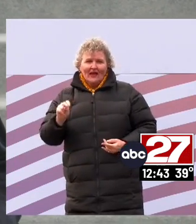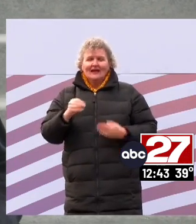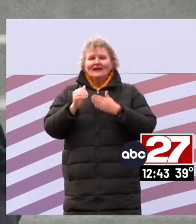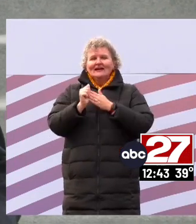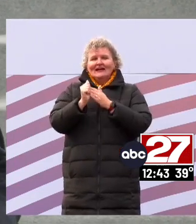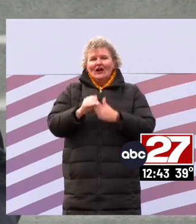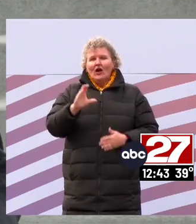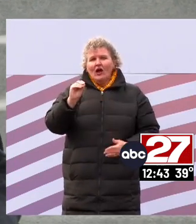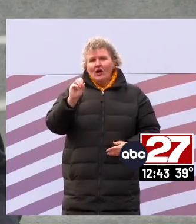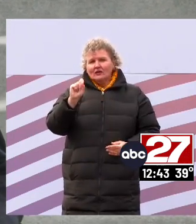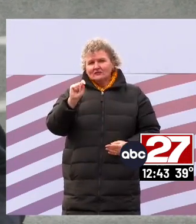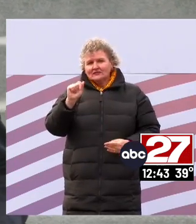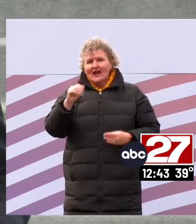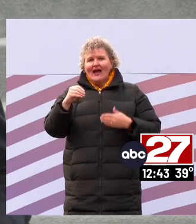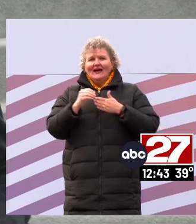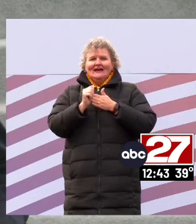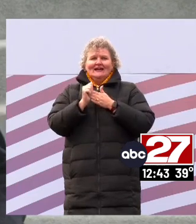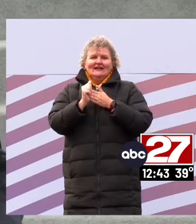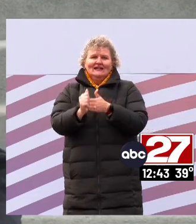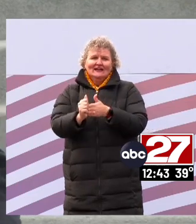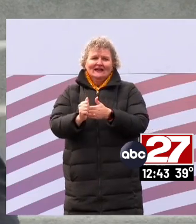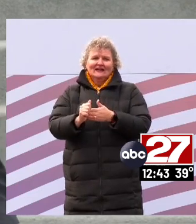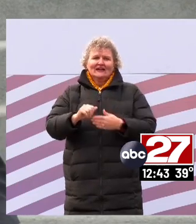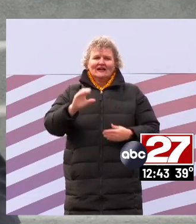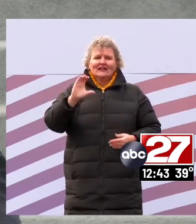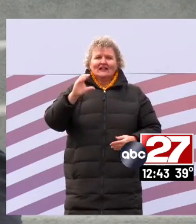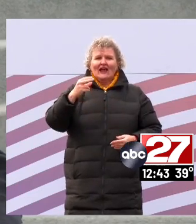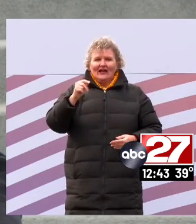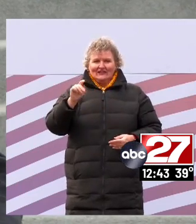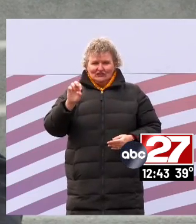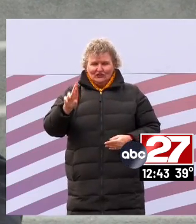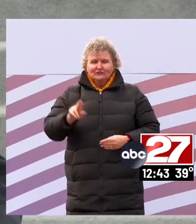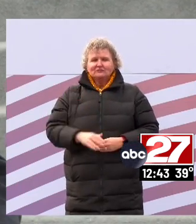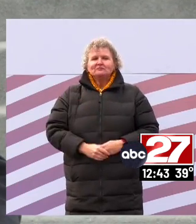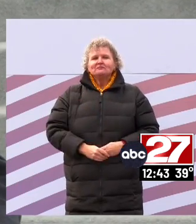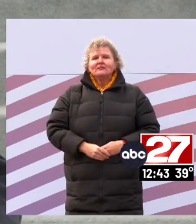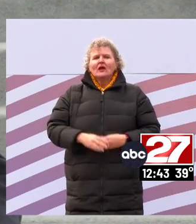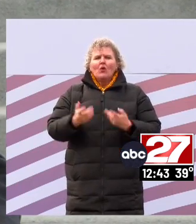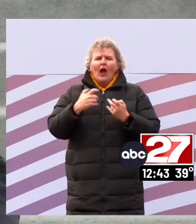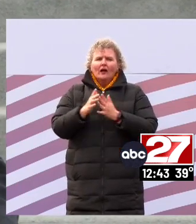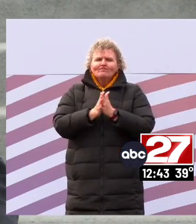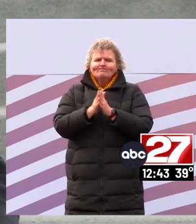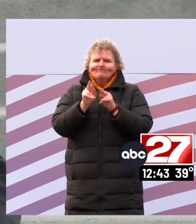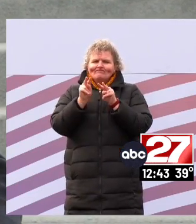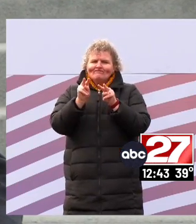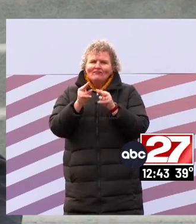Cutler. I look forward to making progress together.